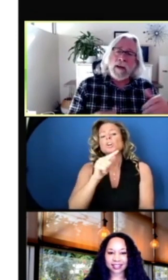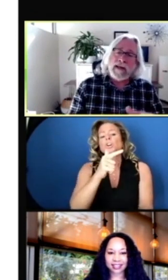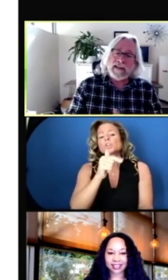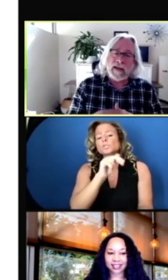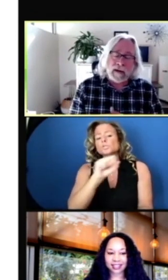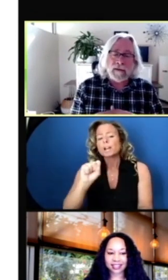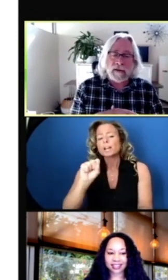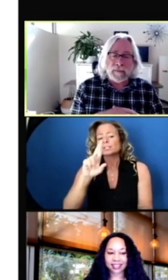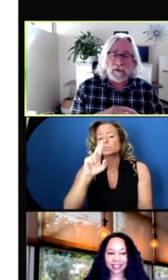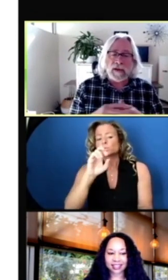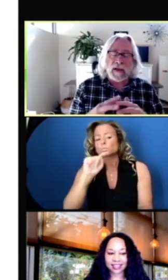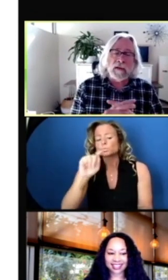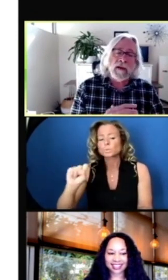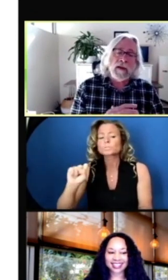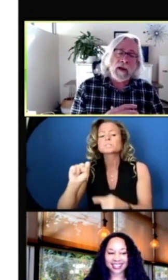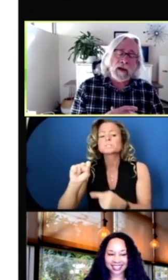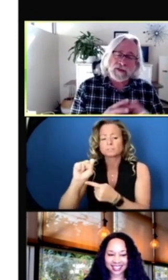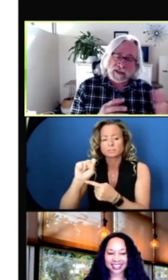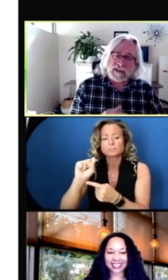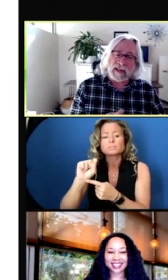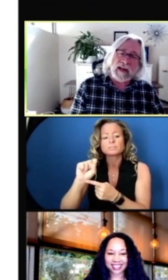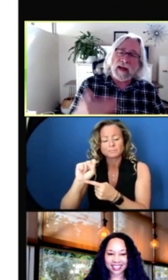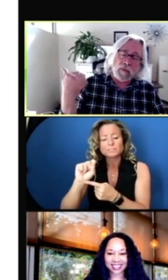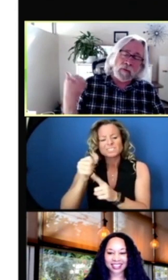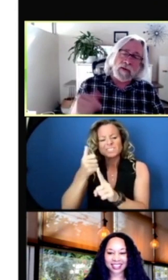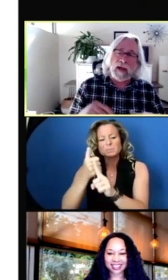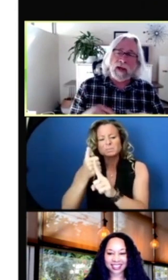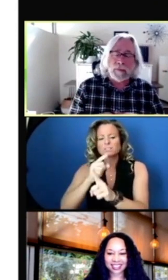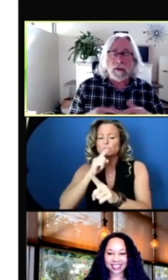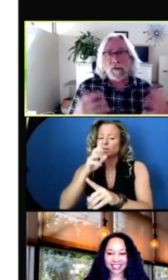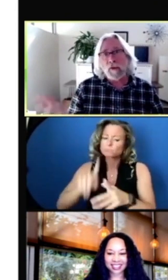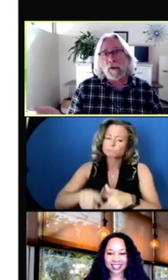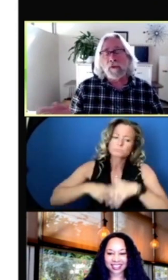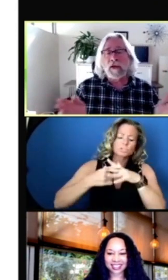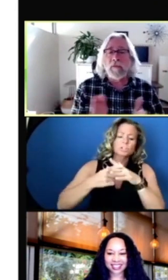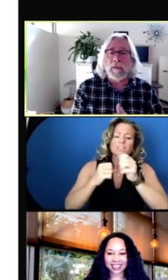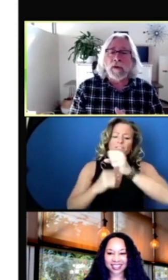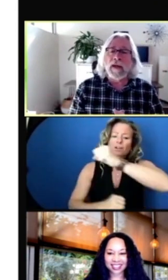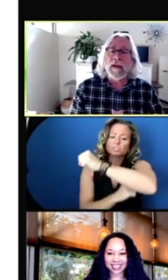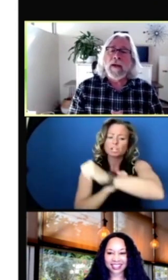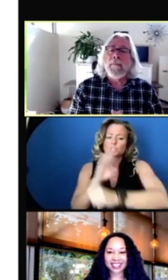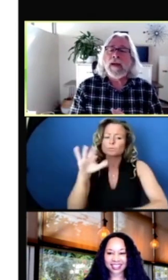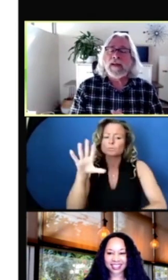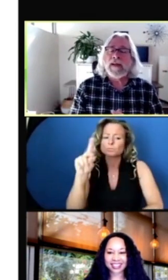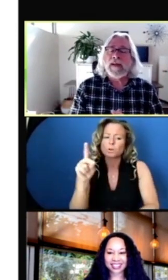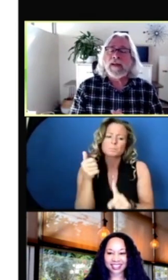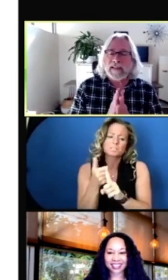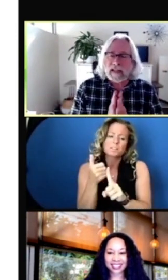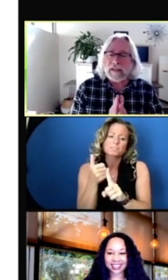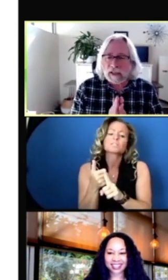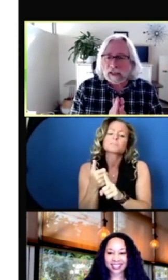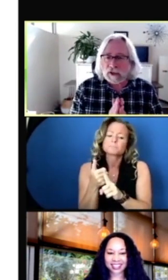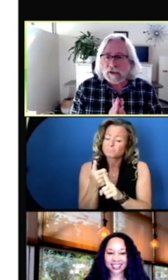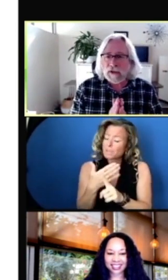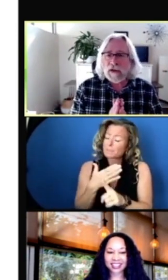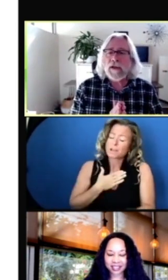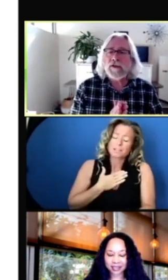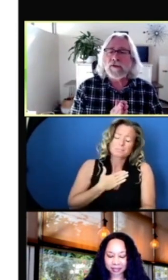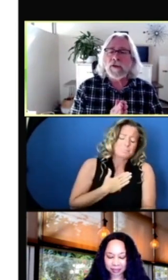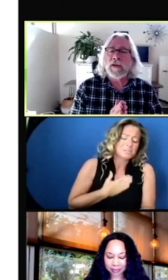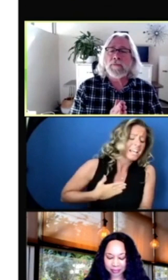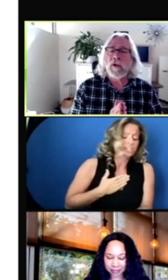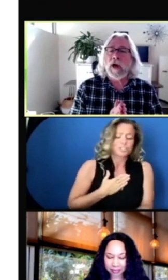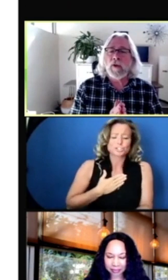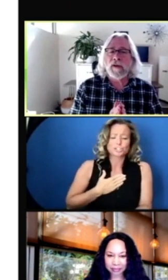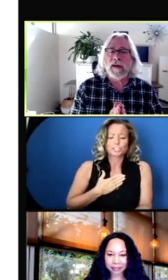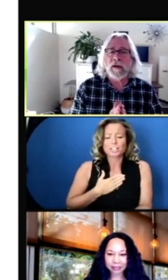organization based in our neighborhood here. She's in Santa Ana, we're in La Habra, although we're all working remotely. It is my distinct pleasure to